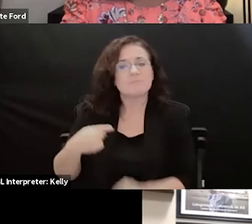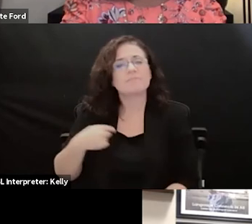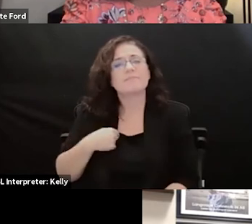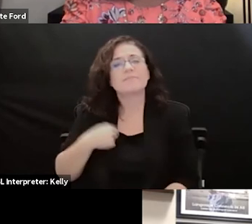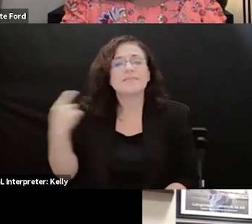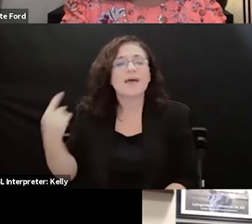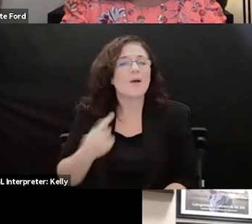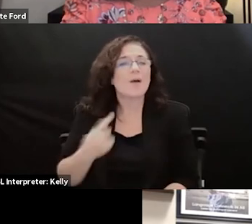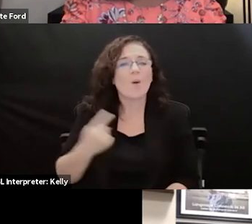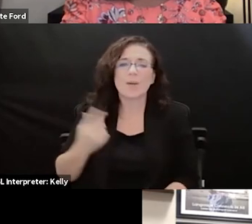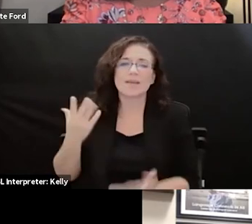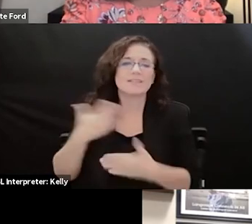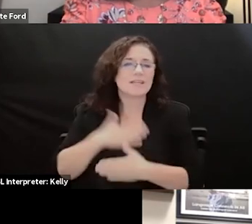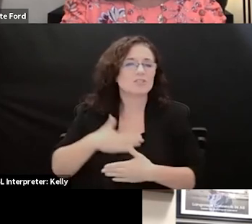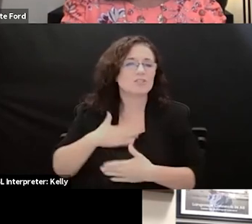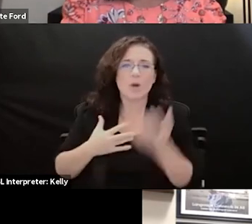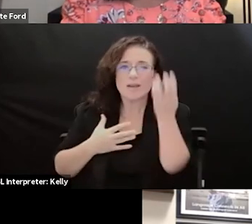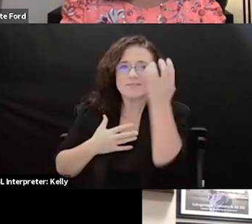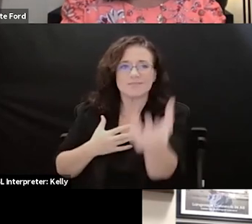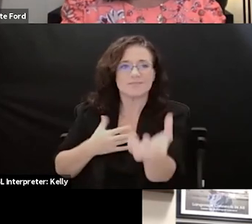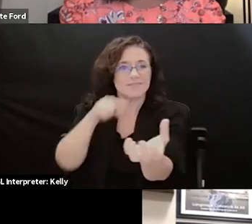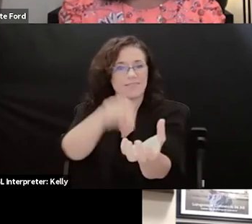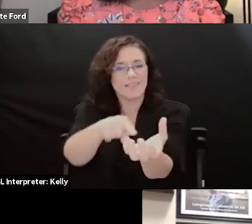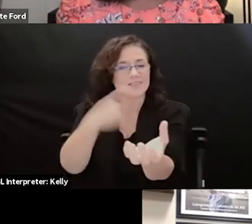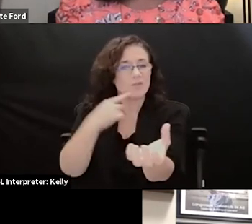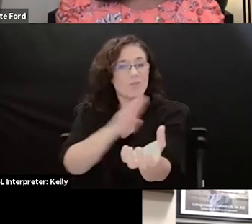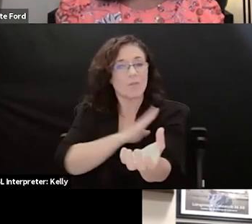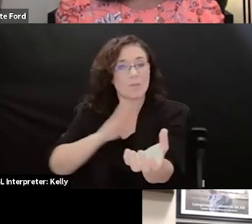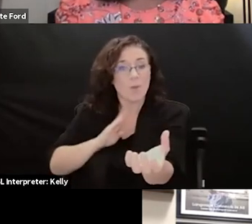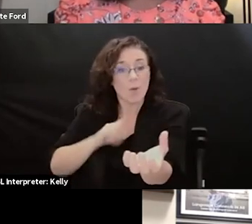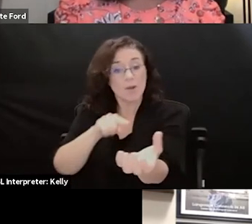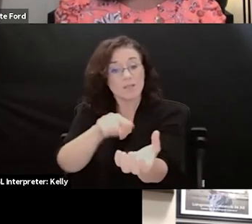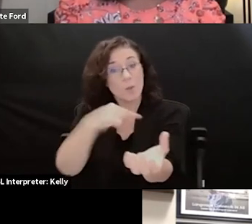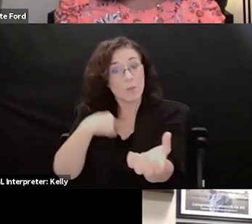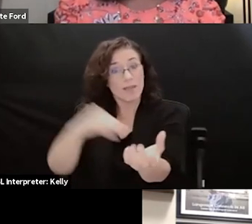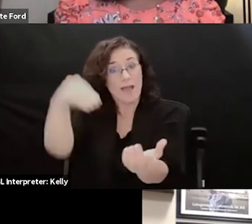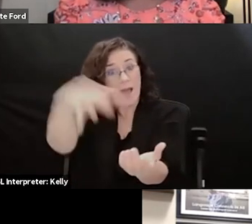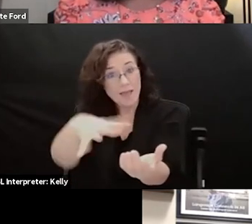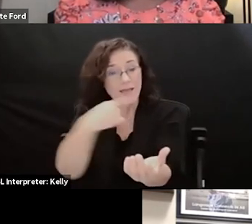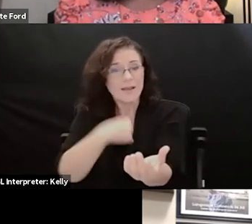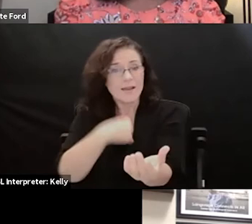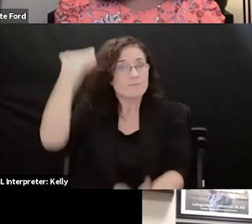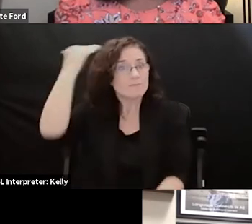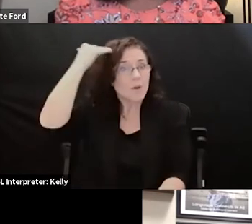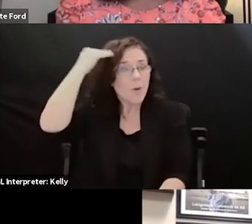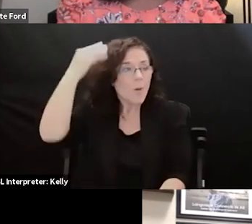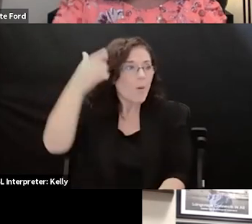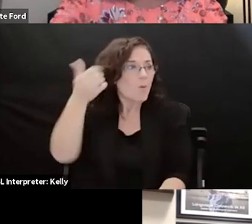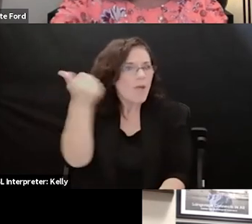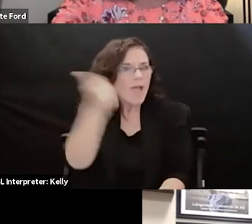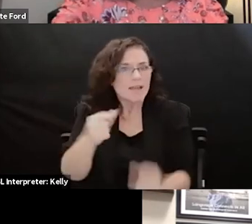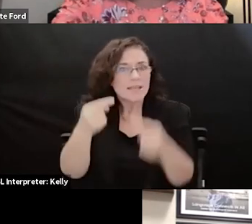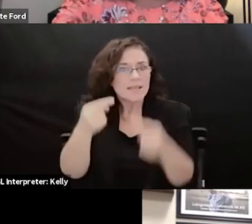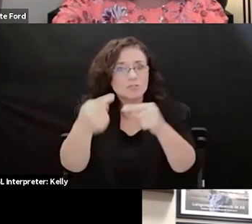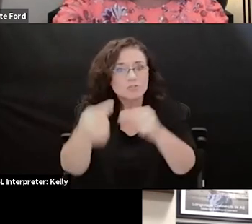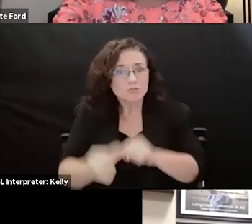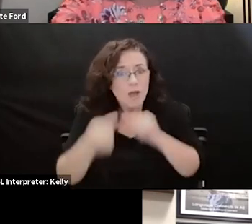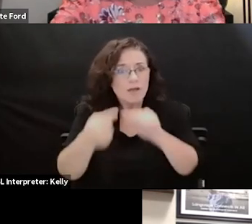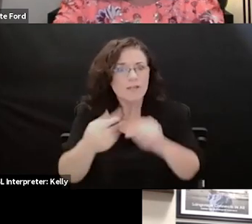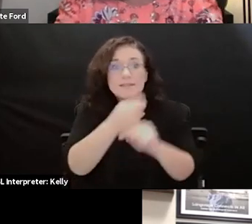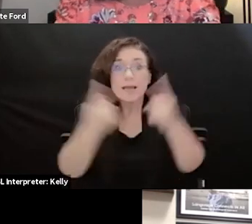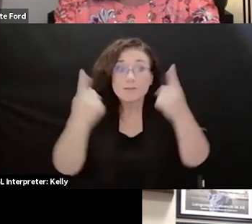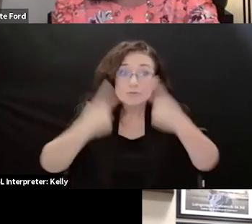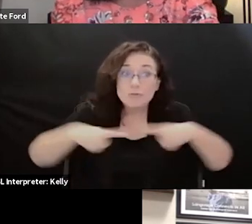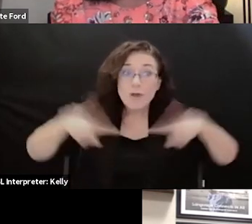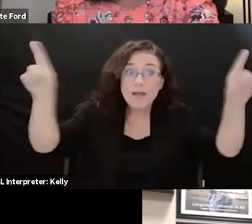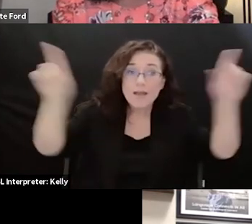celebrate not only the struggles not only to bring in the awareness of the struggles but to celebrate the triumphs of the folks of folks of history that has not been